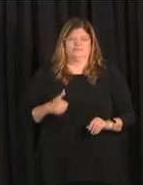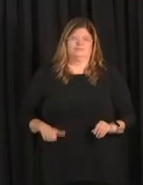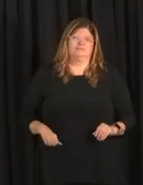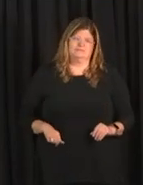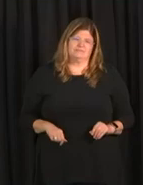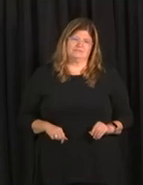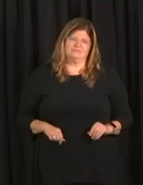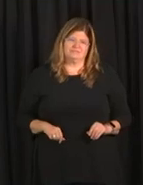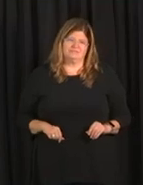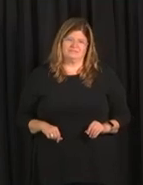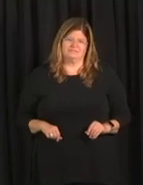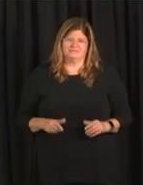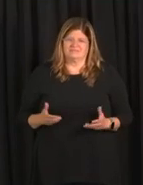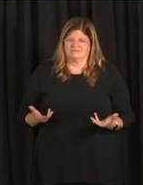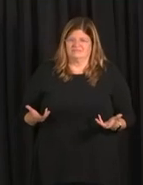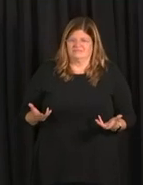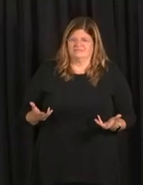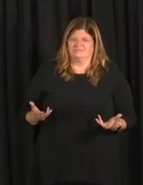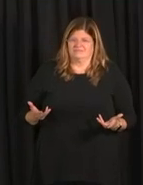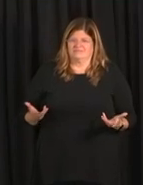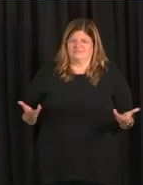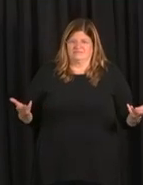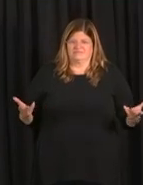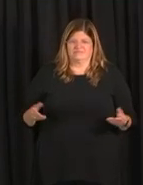I don't,